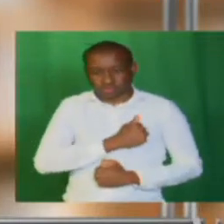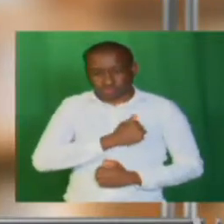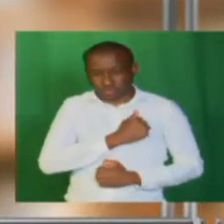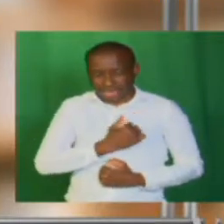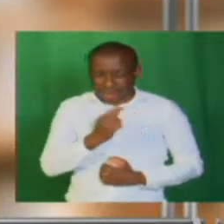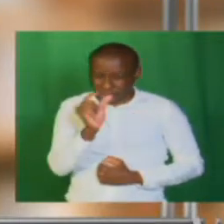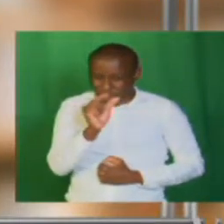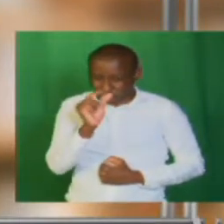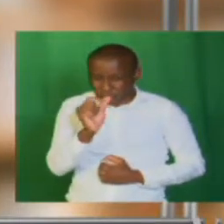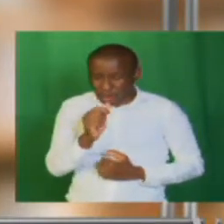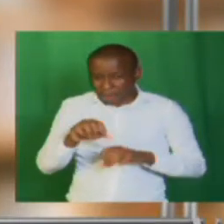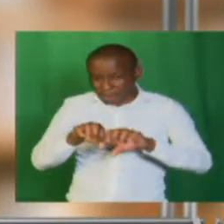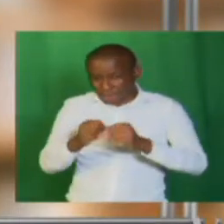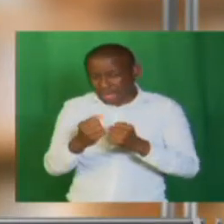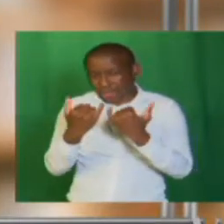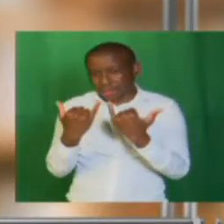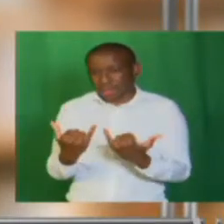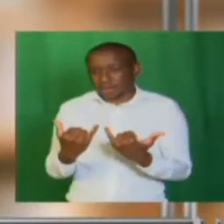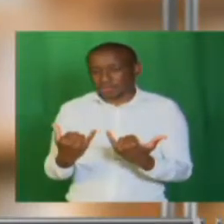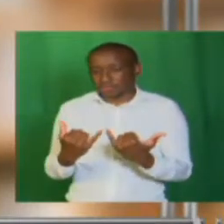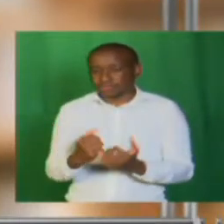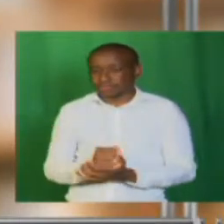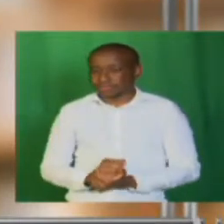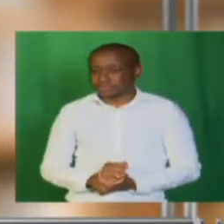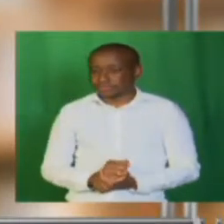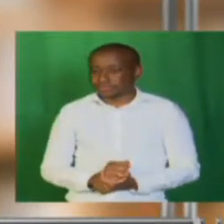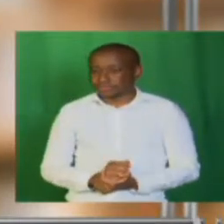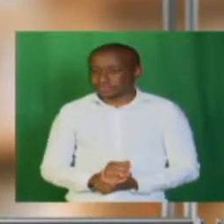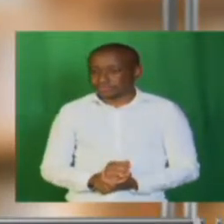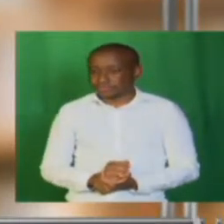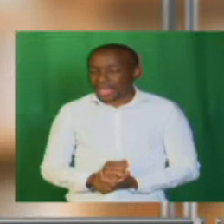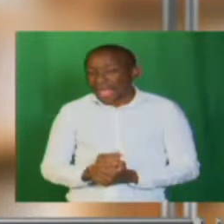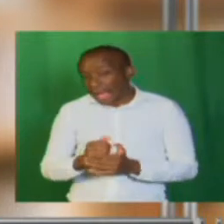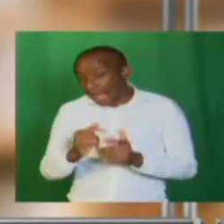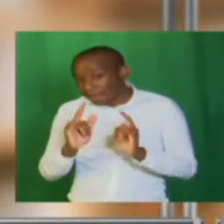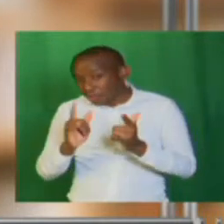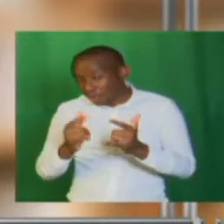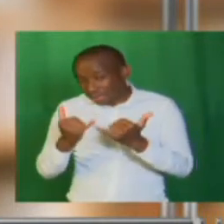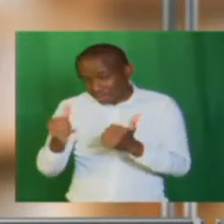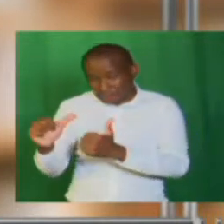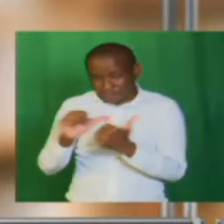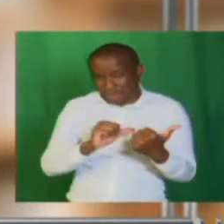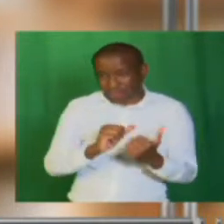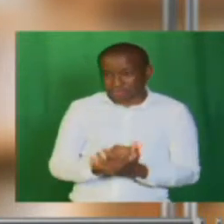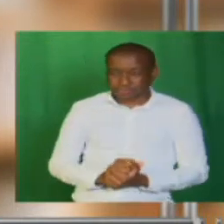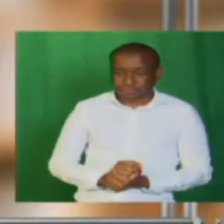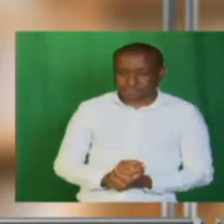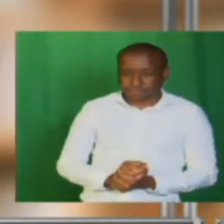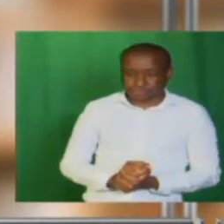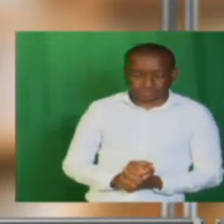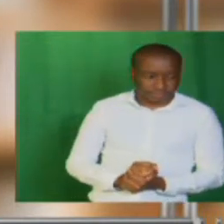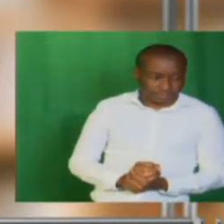a little bit of an infomercial break with your permission. Thank you. Viewers, we'll be right back after this.